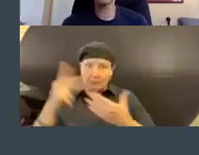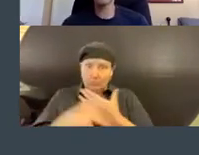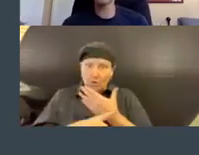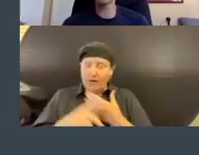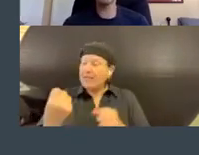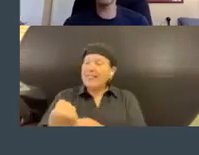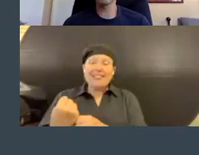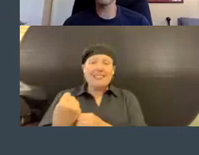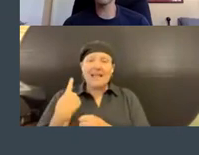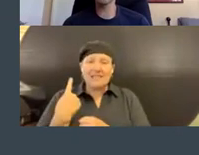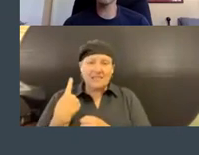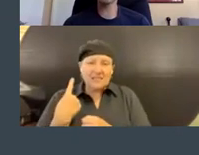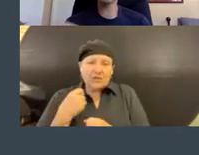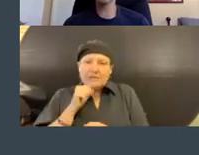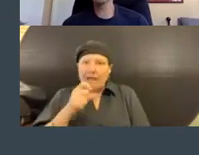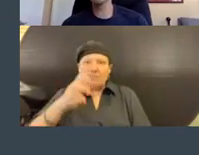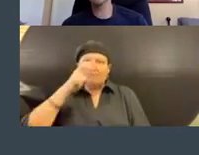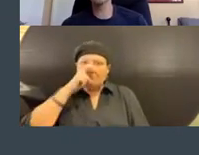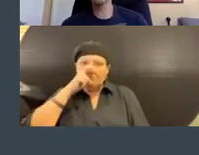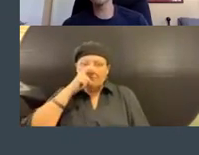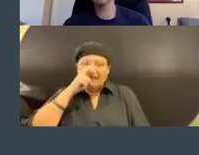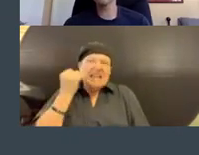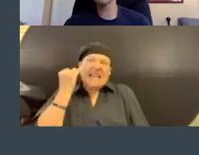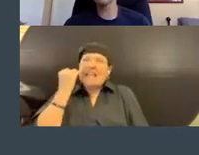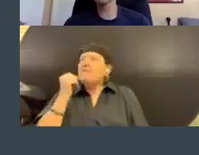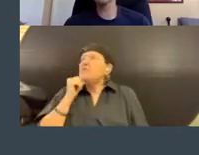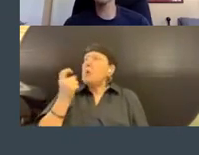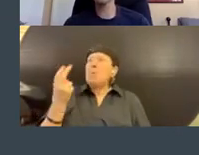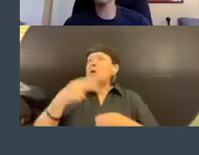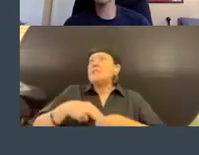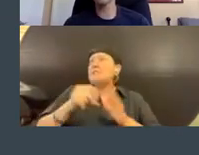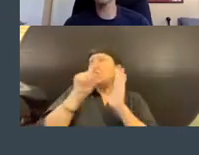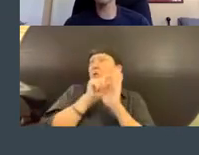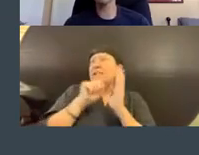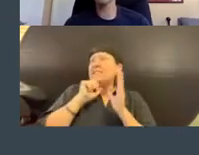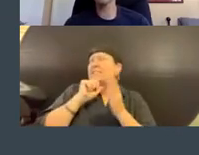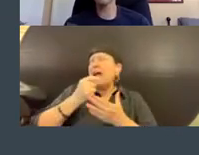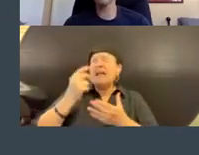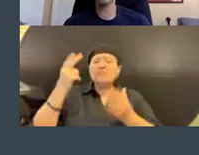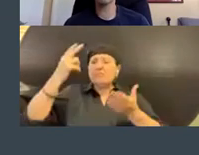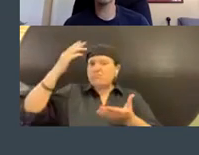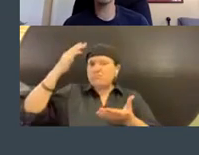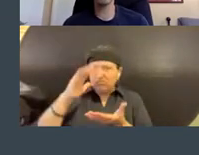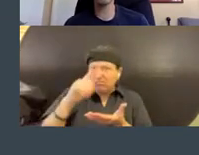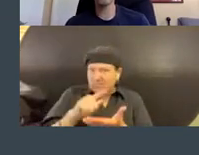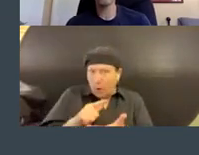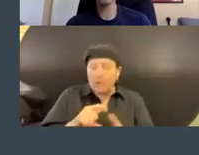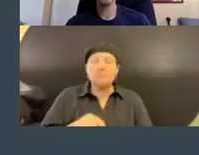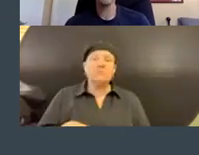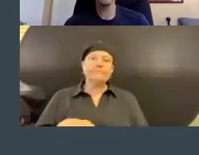was a little bit more like, oh, well, if they don't participate, your grades won't go down. This year, students must participate at some